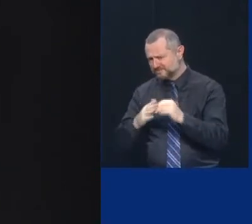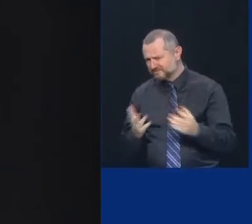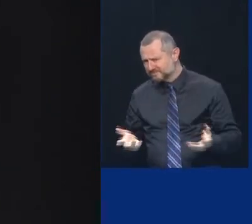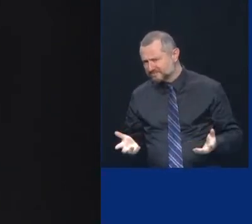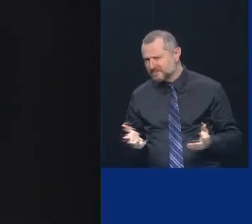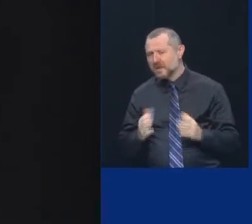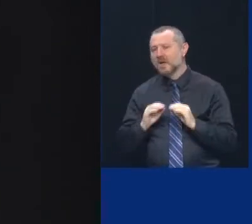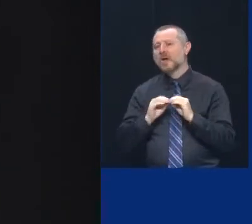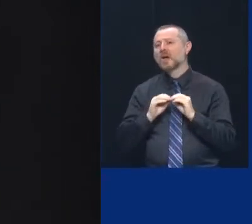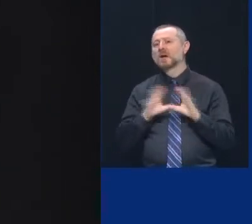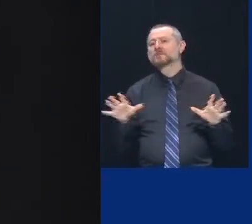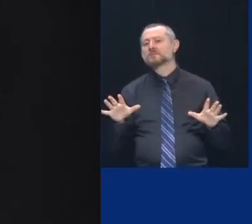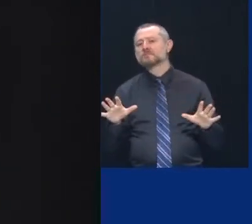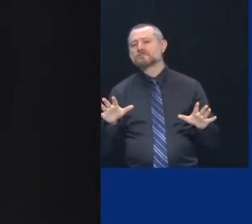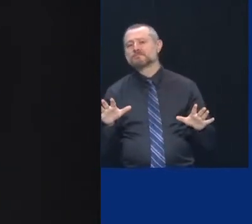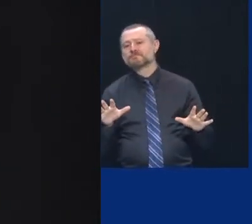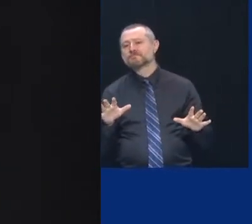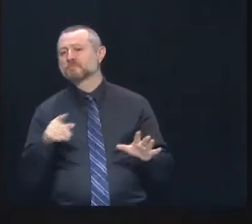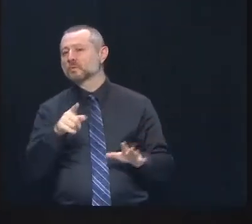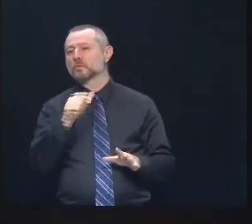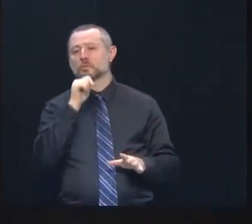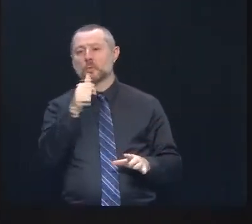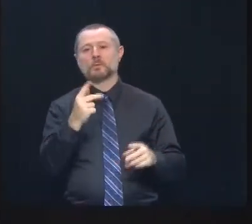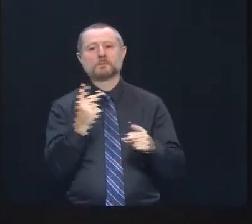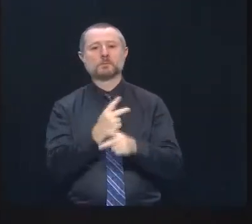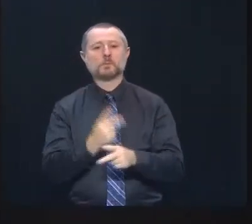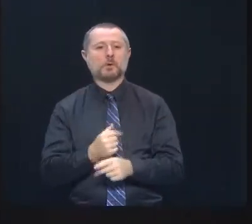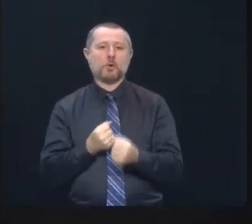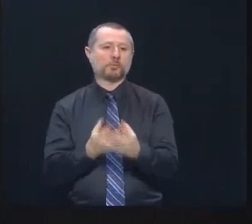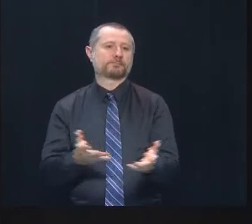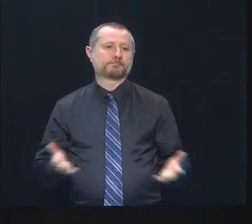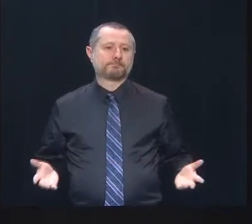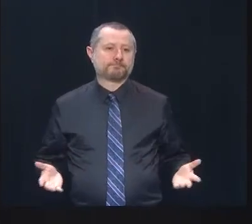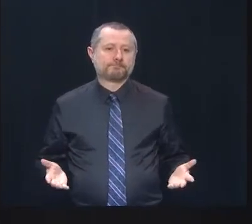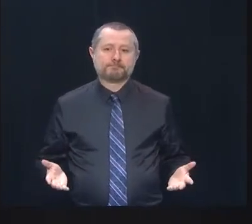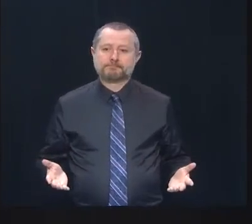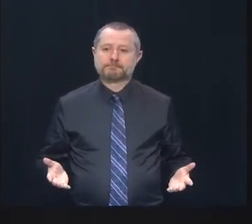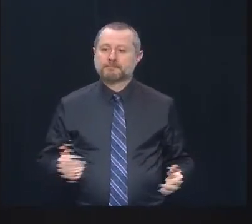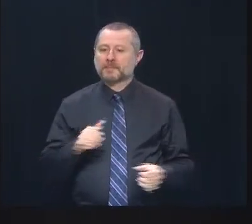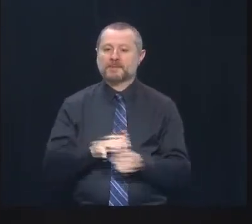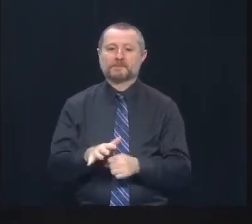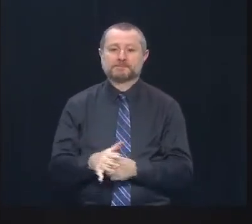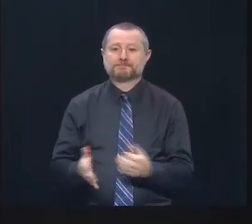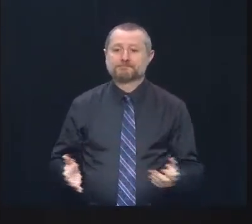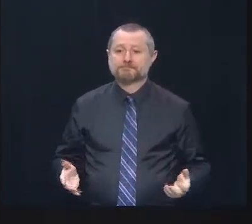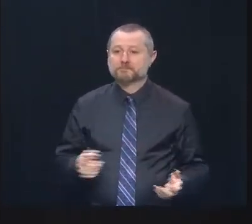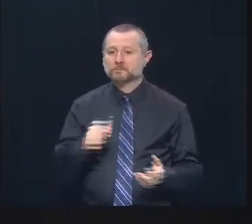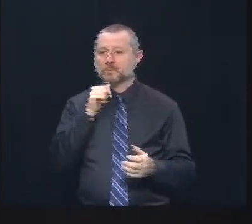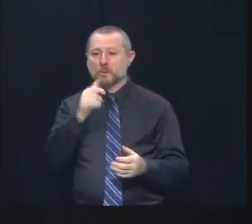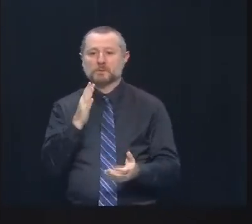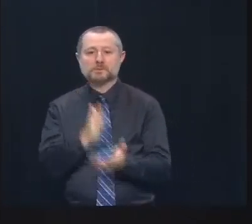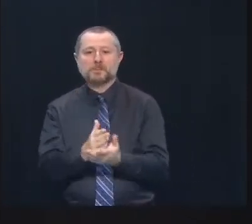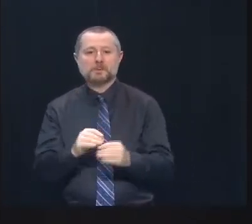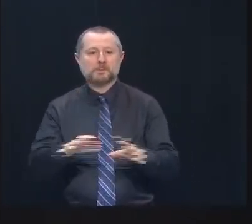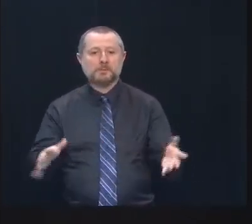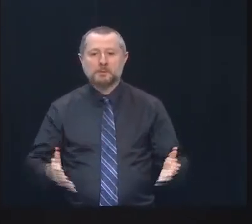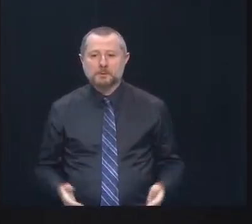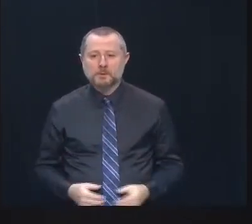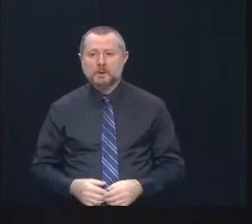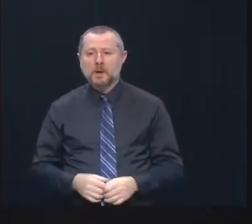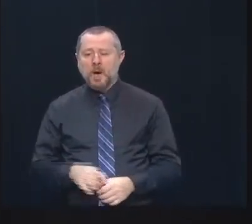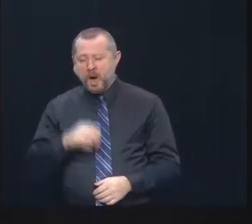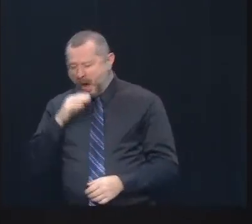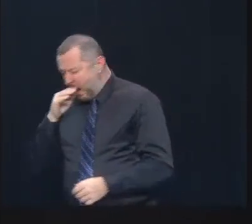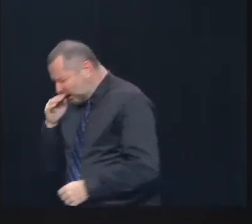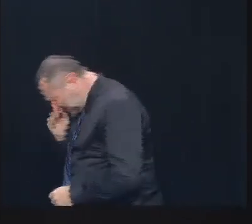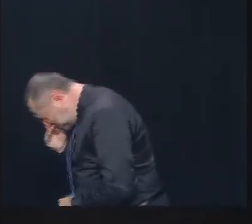Obviously, you haven't figured out what's causing it, and if you have, you haven't stopped it. But if that continues, you will